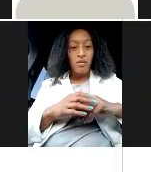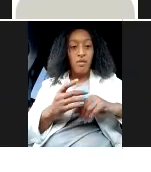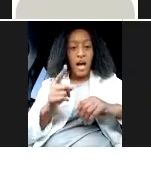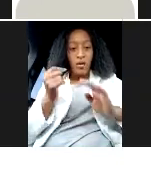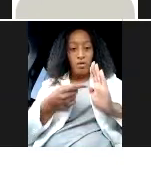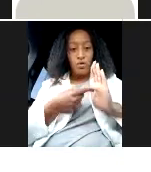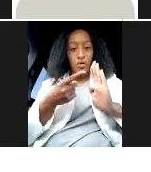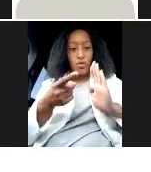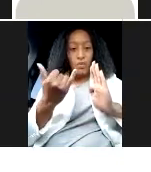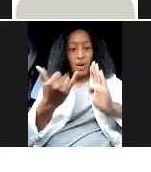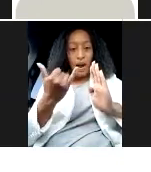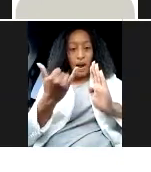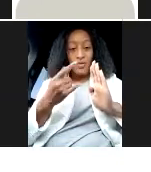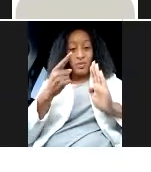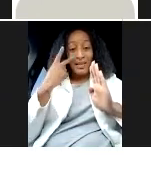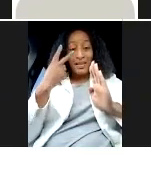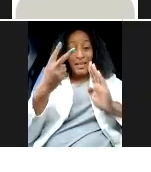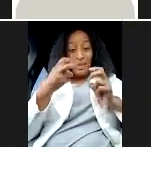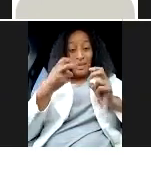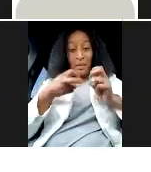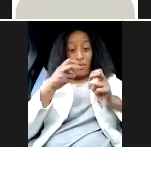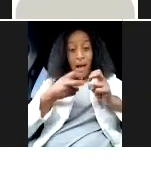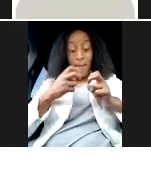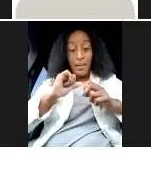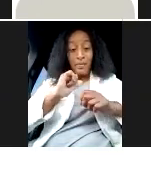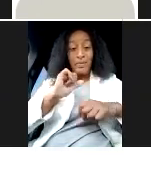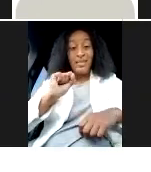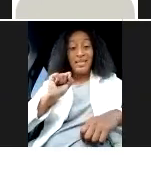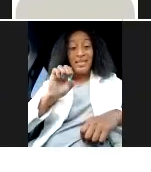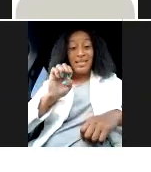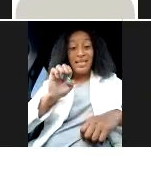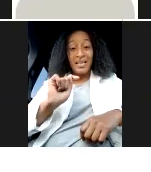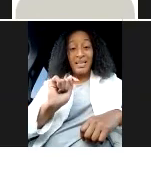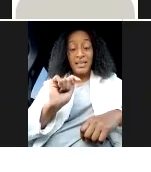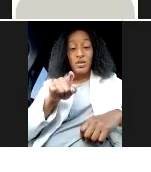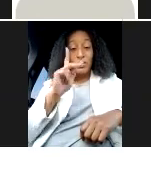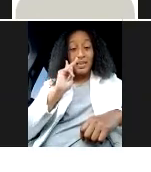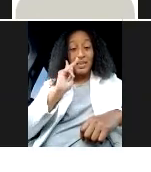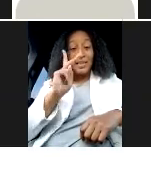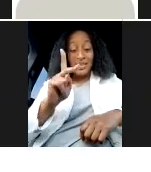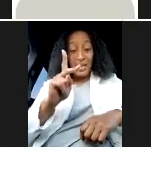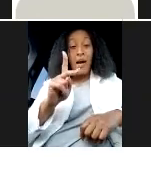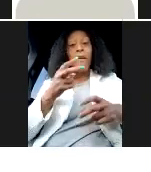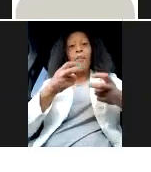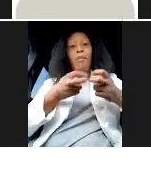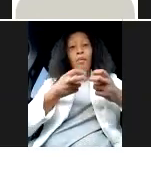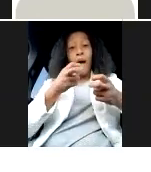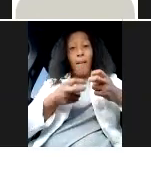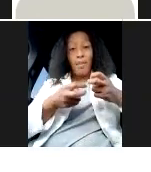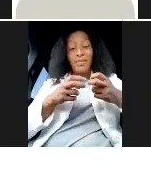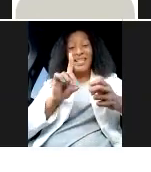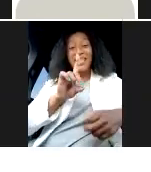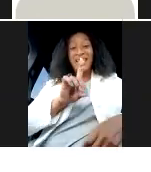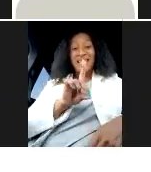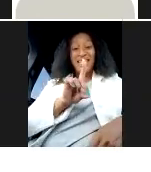this is where you get the problem set number 1. You see here, use the sample density problems under useful links. So that not only do you have